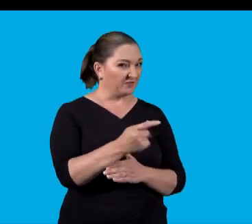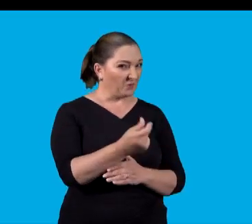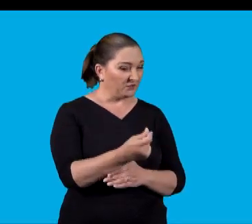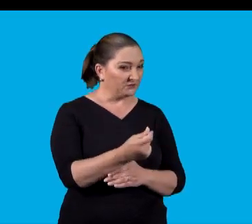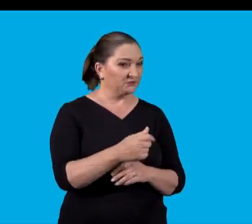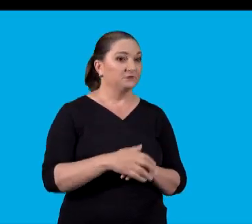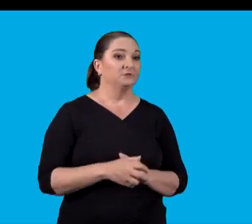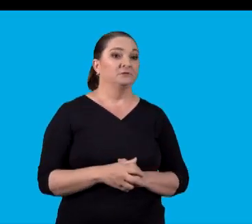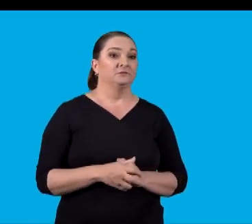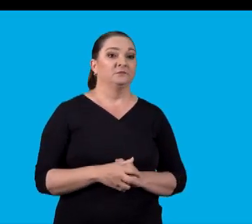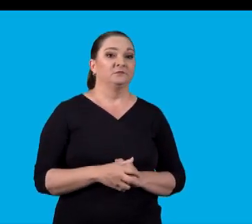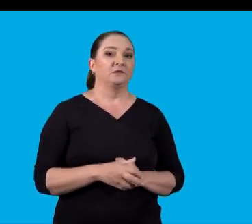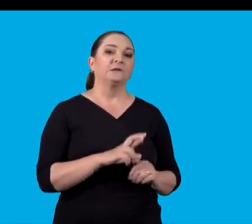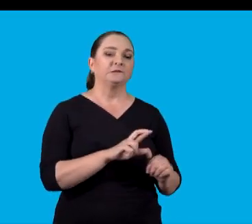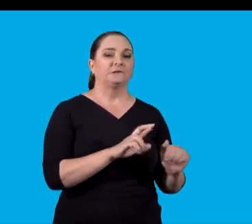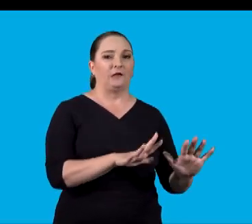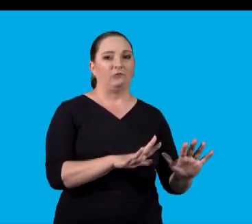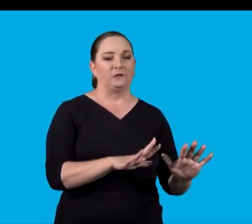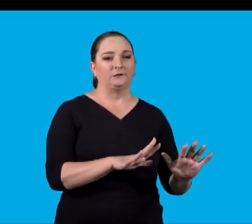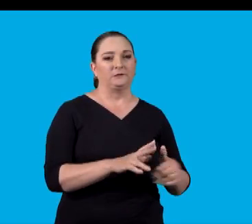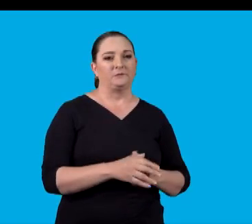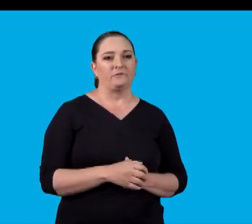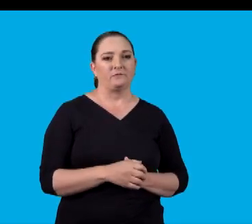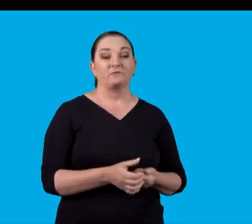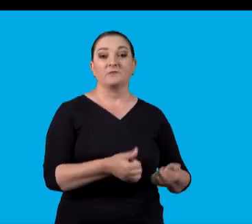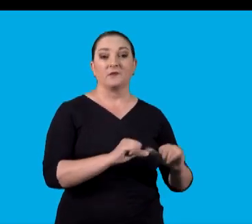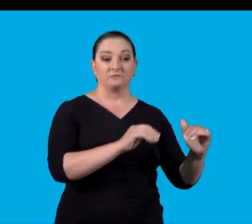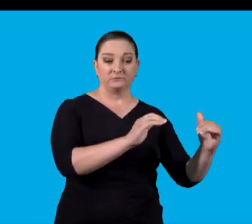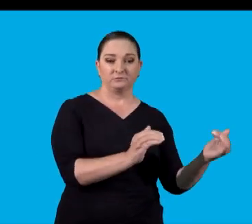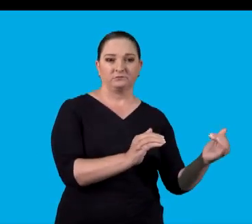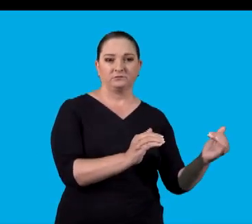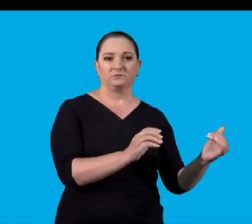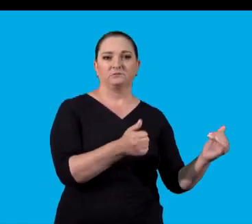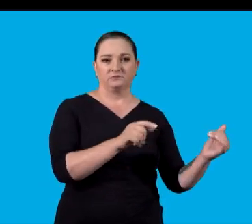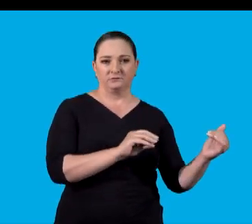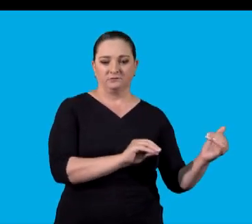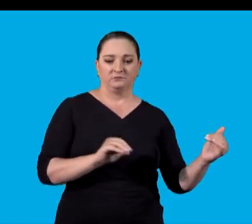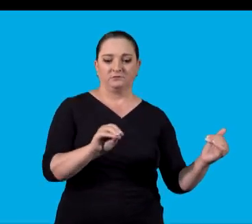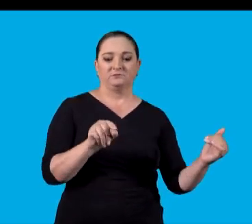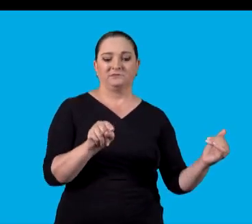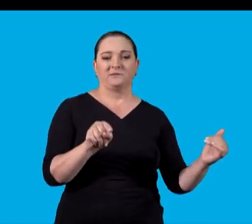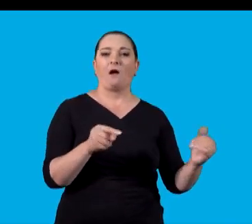average price, 10 rand. And then it will give you your